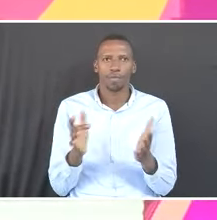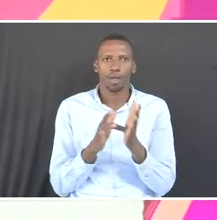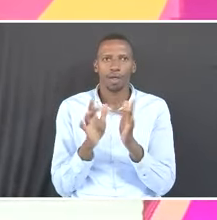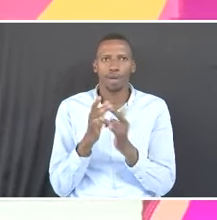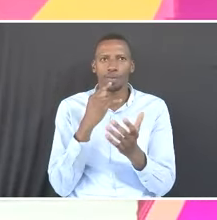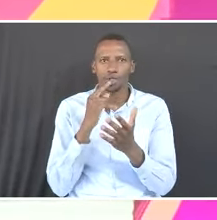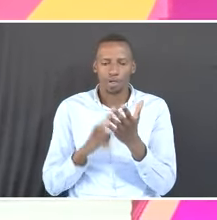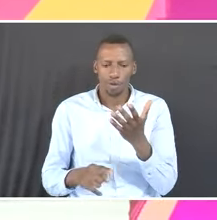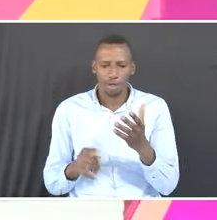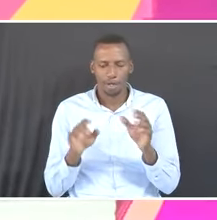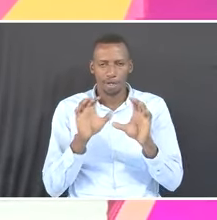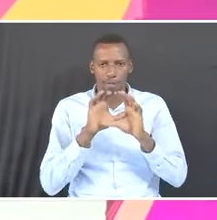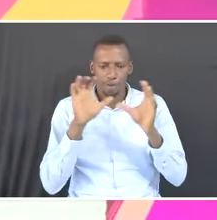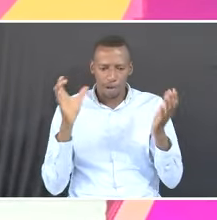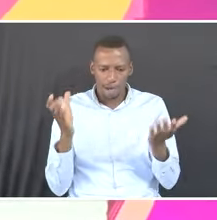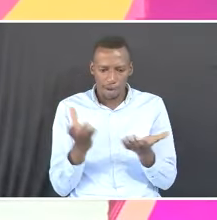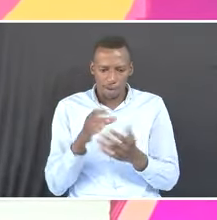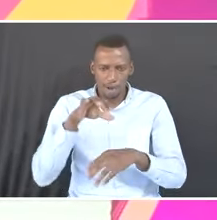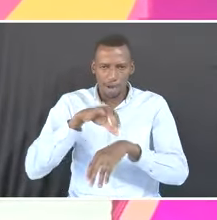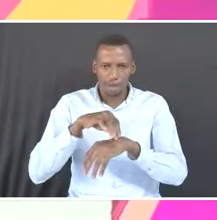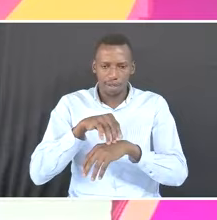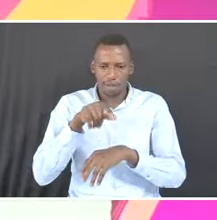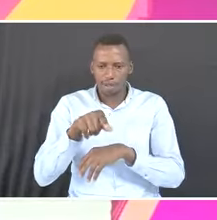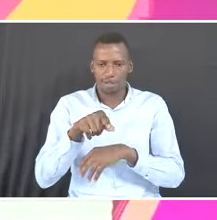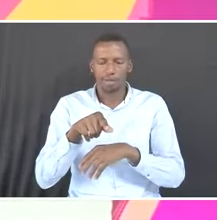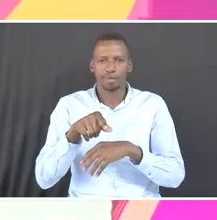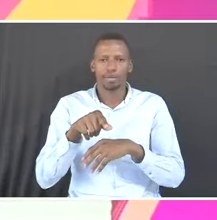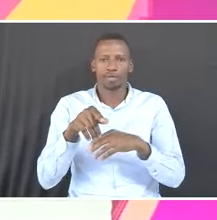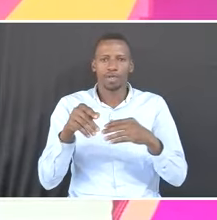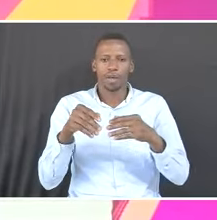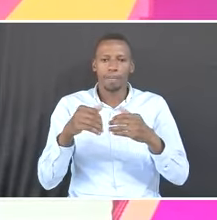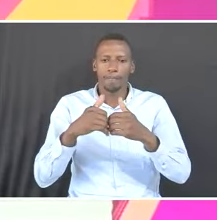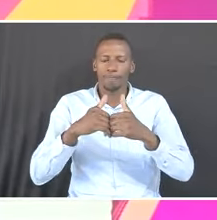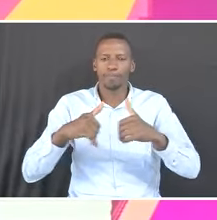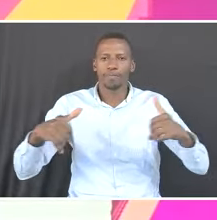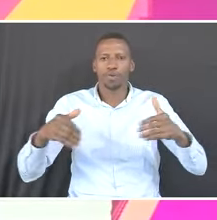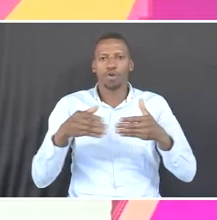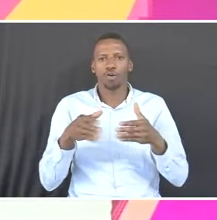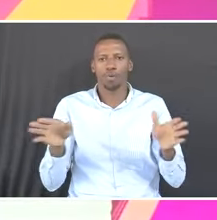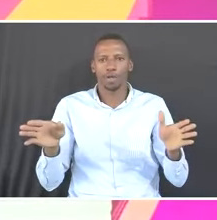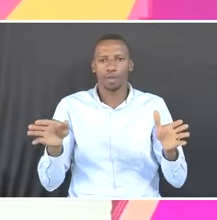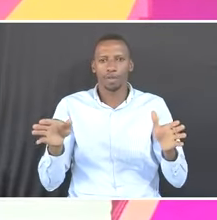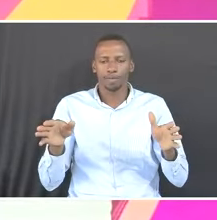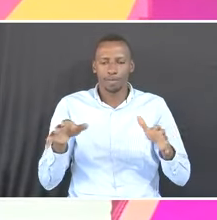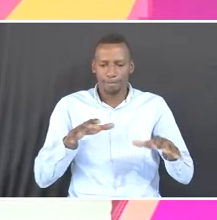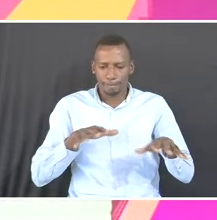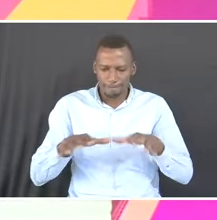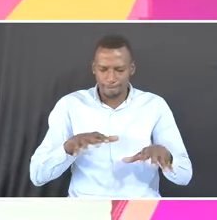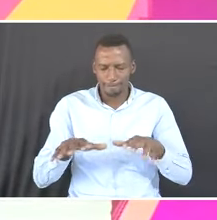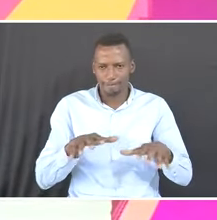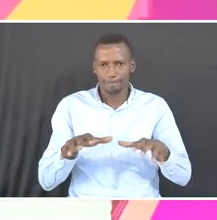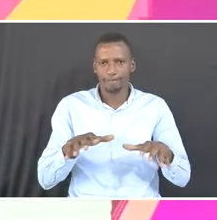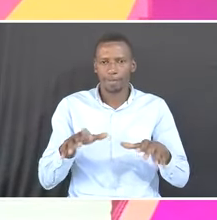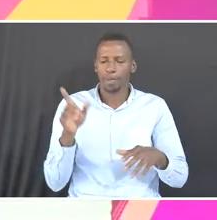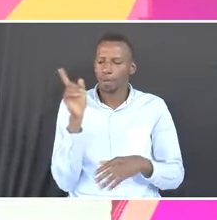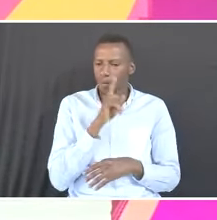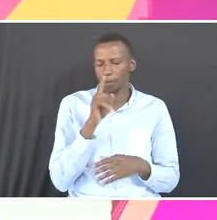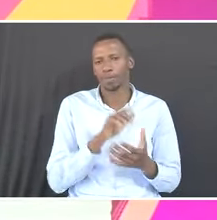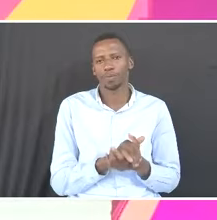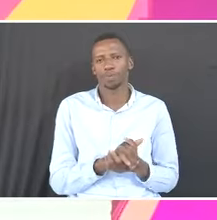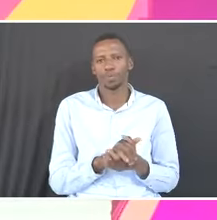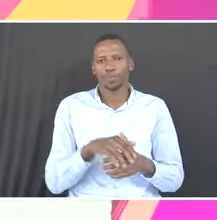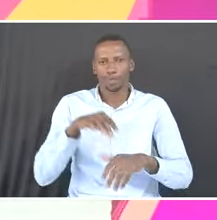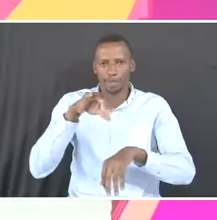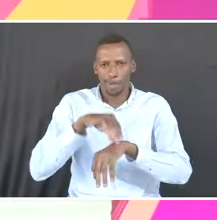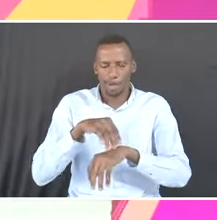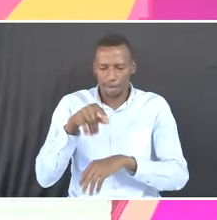is violently broken, the earth is split open, the earth is shaken exceedingly. The earth